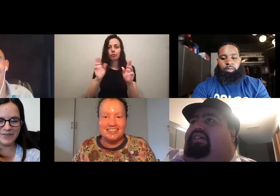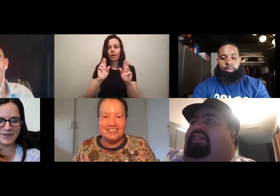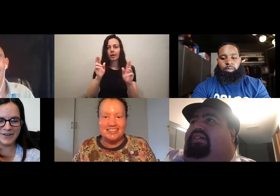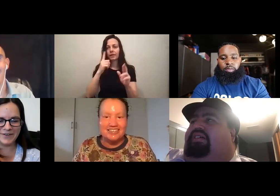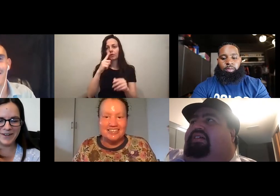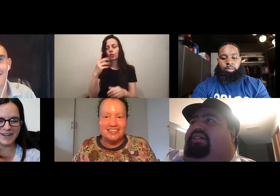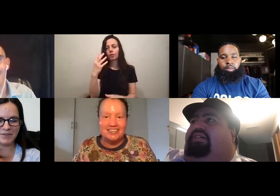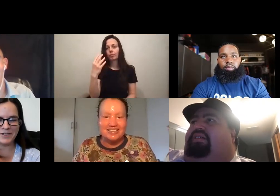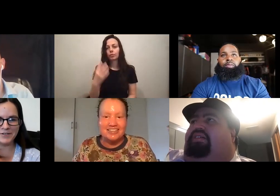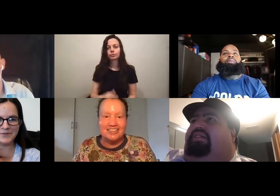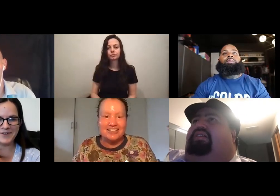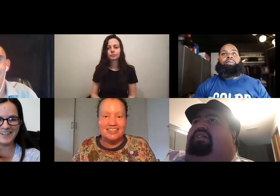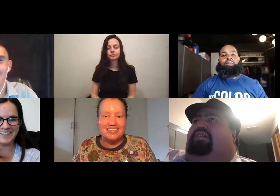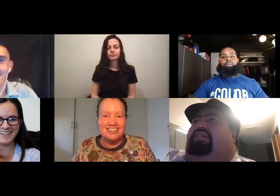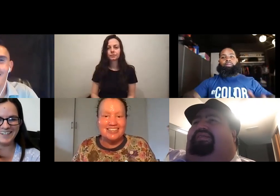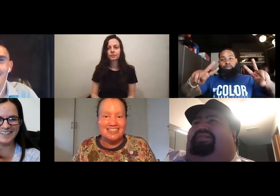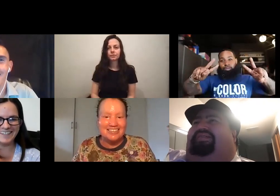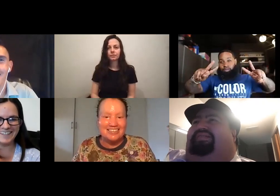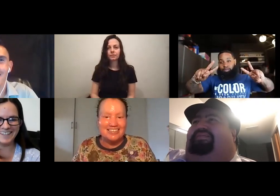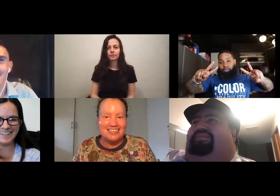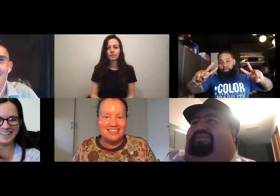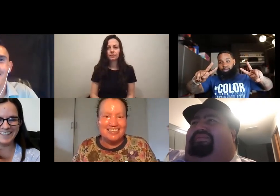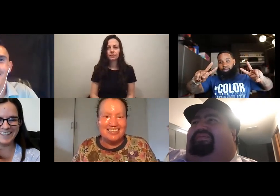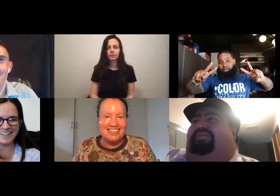the photo. Okay, 3, 2, 1.